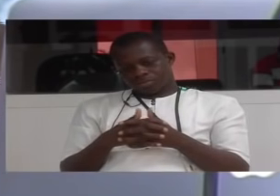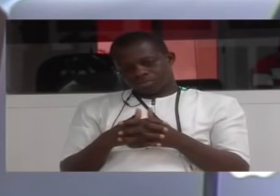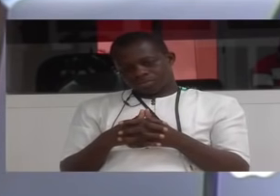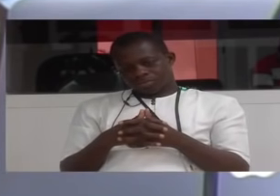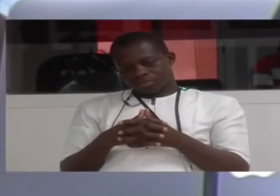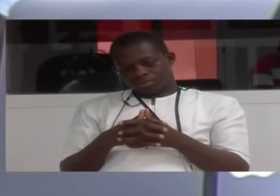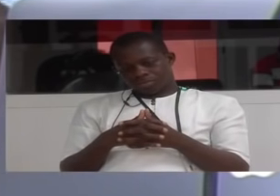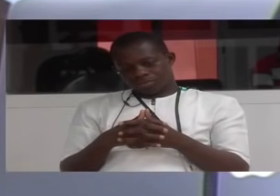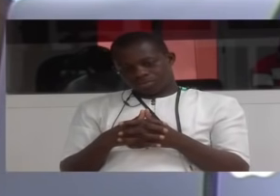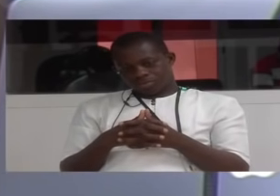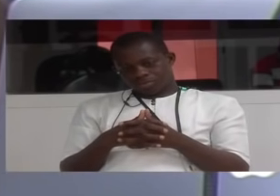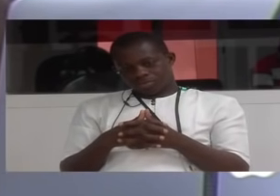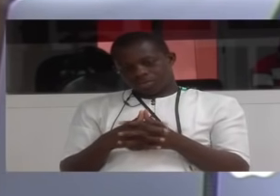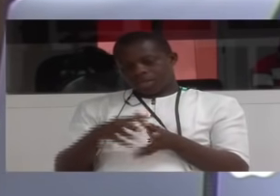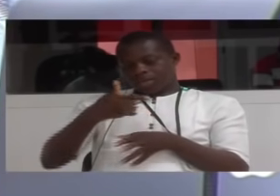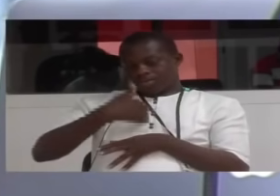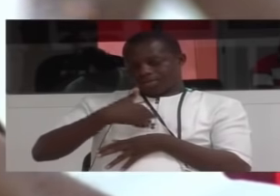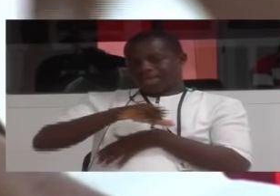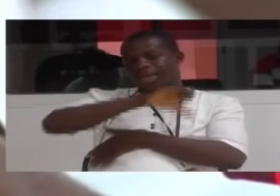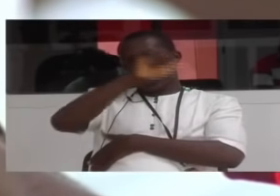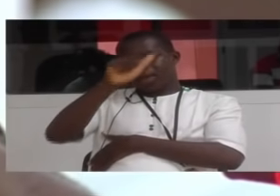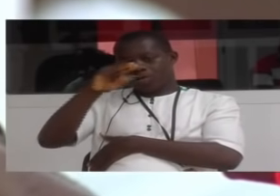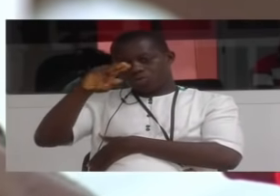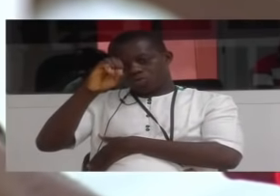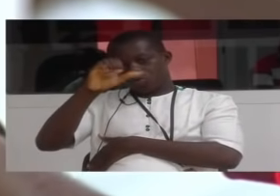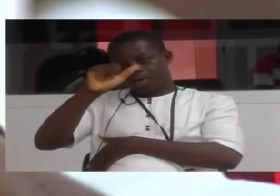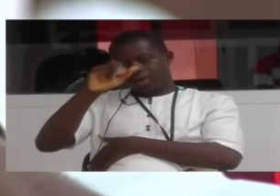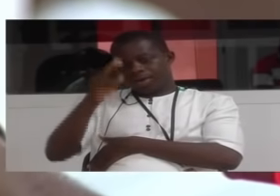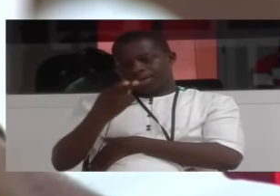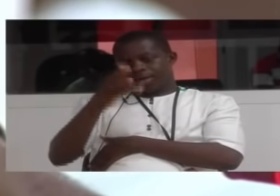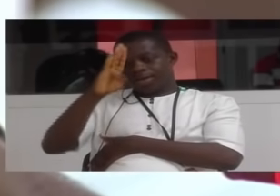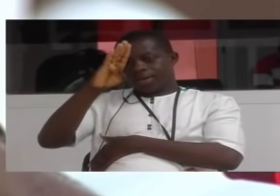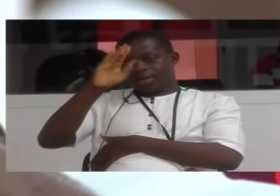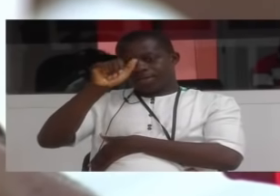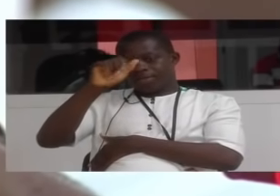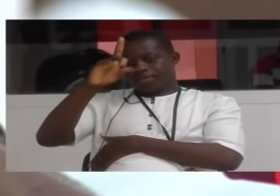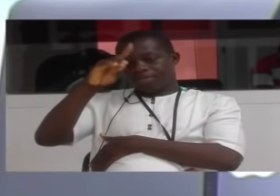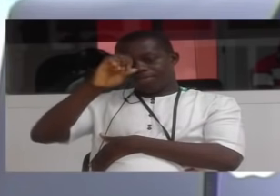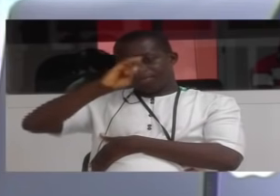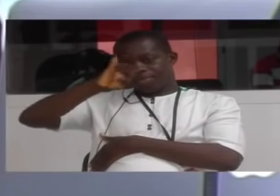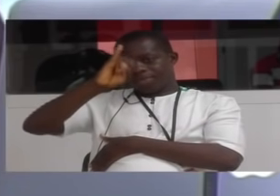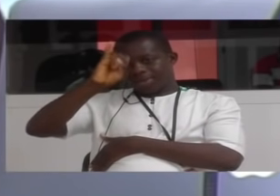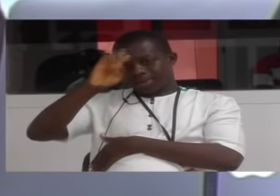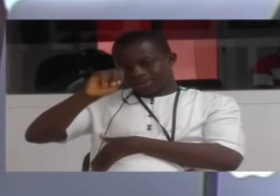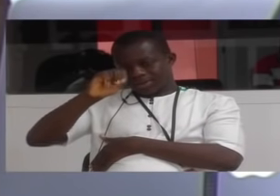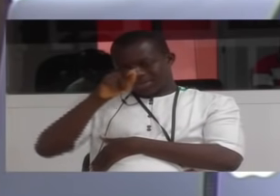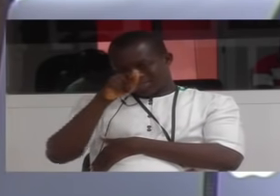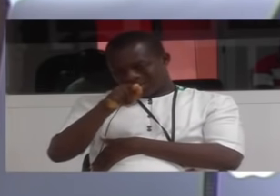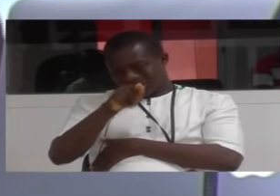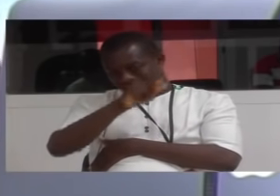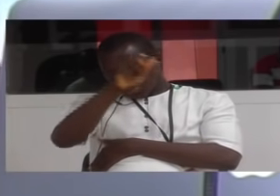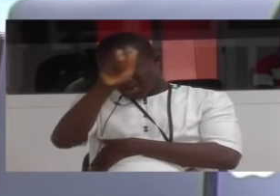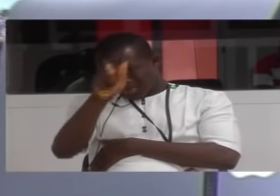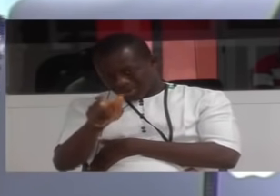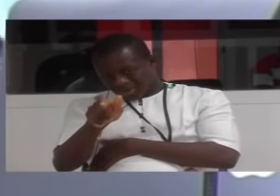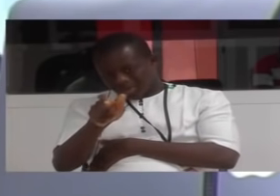individuals, Senegalese. Man ak Noua Badji. Myself and Noua Badji. This person, was